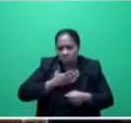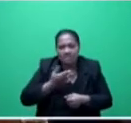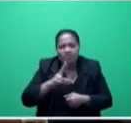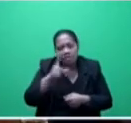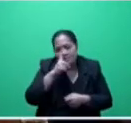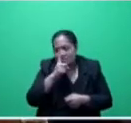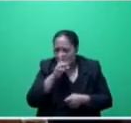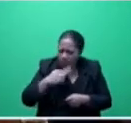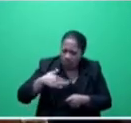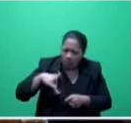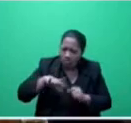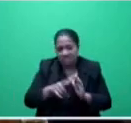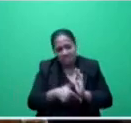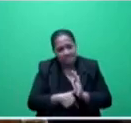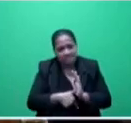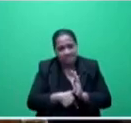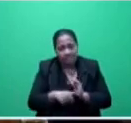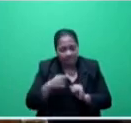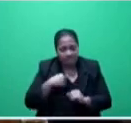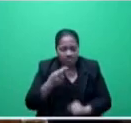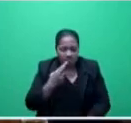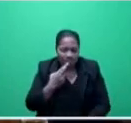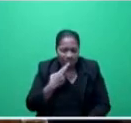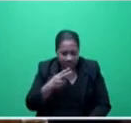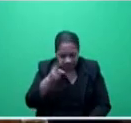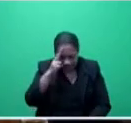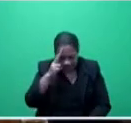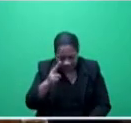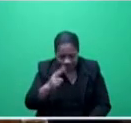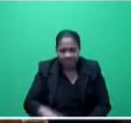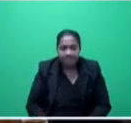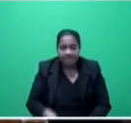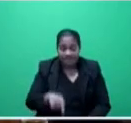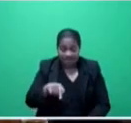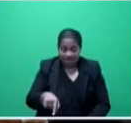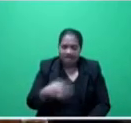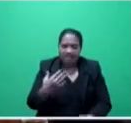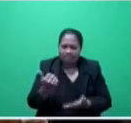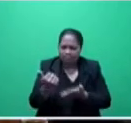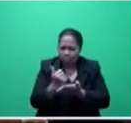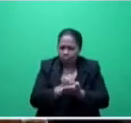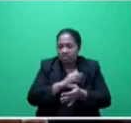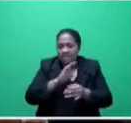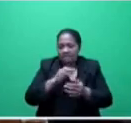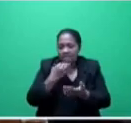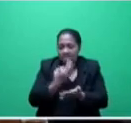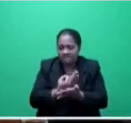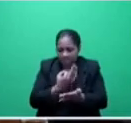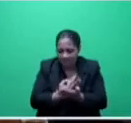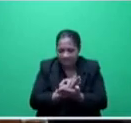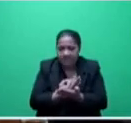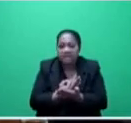people at all times. And I repeat, Mr. Speaker, this government has administrated its finance for the